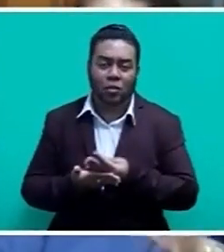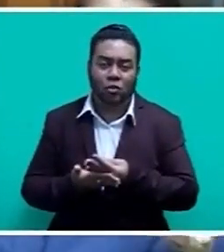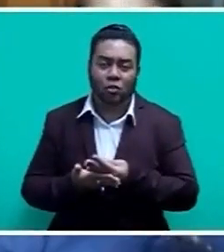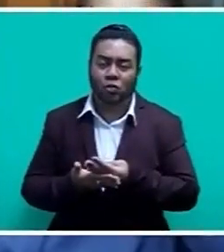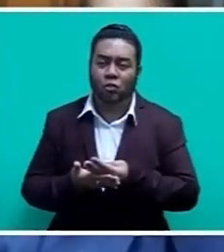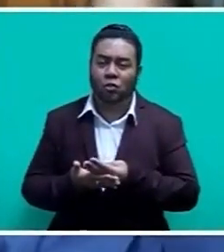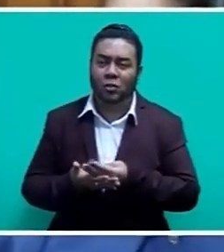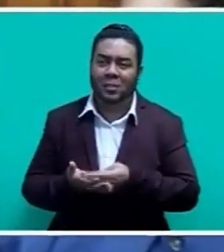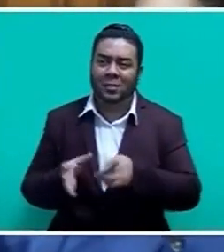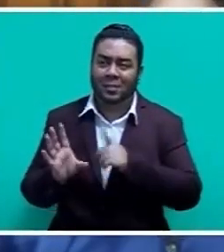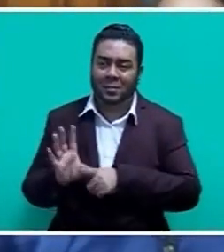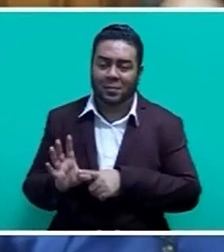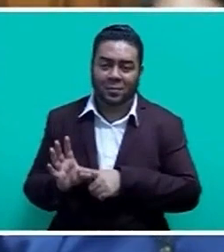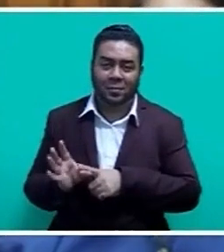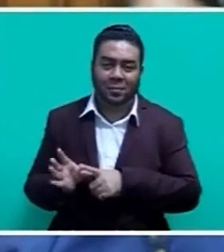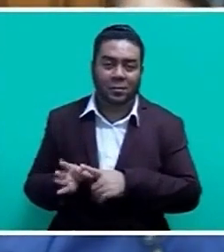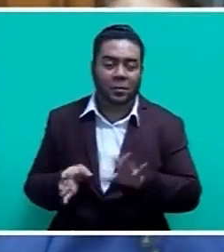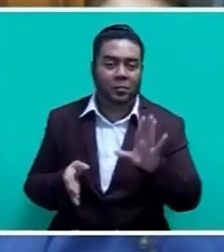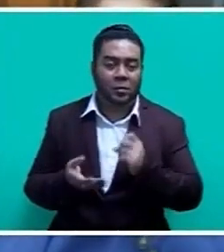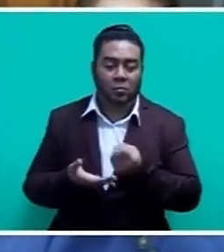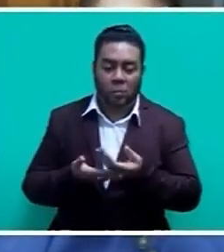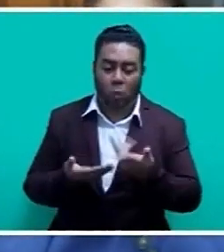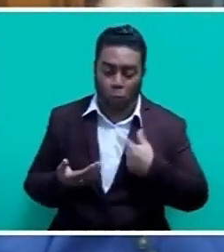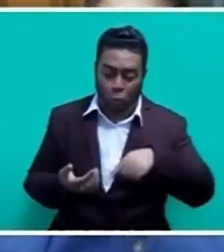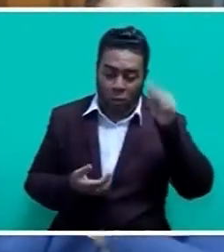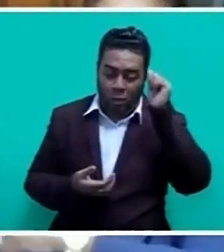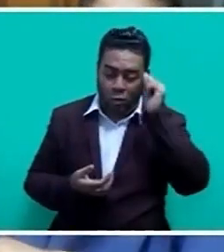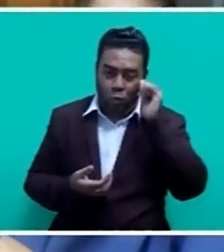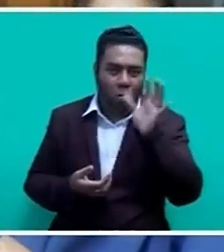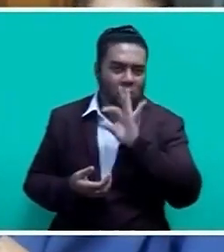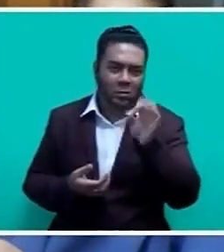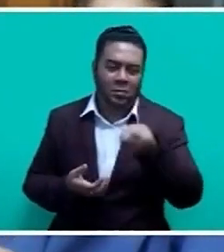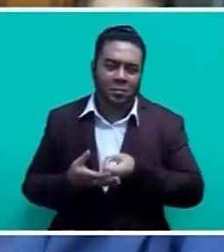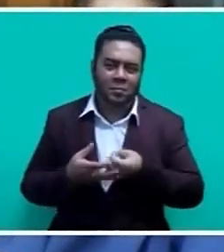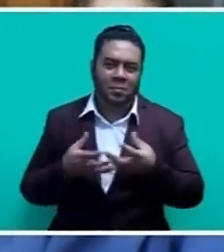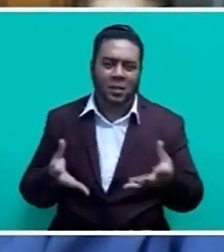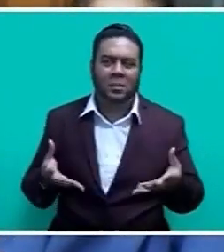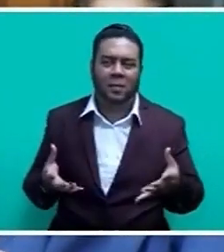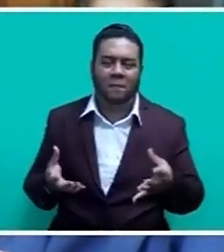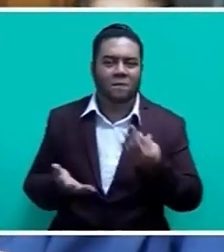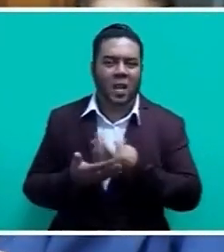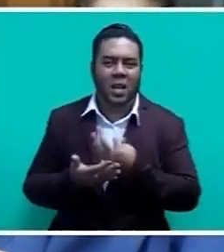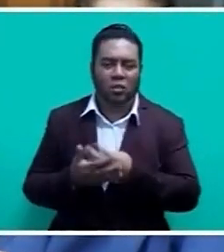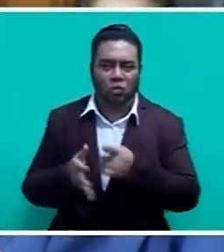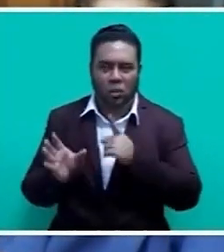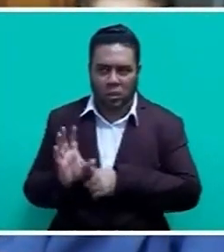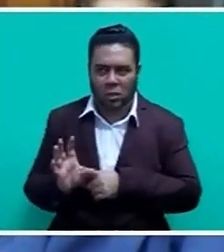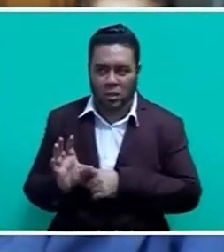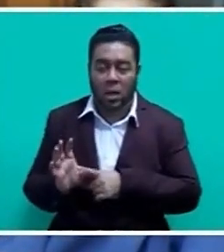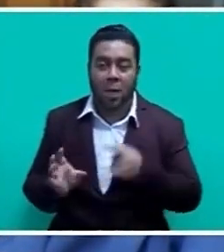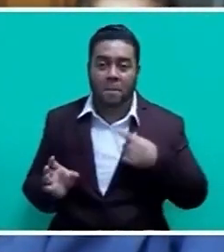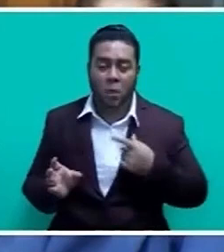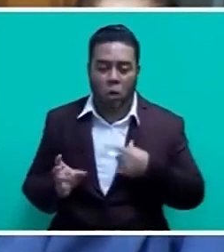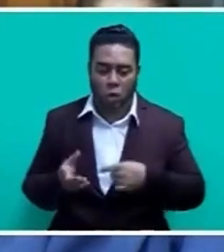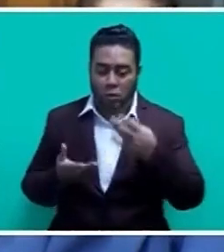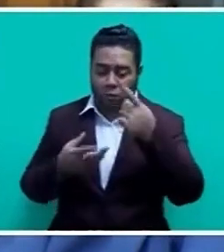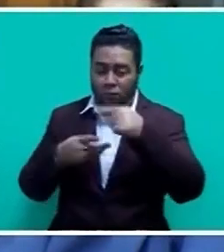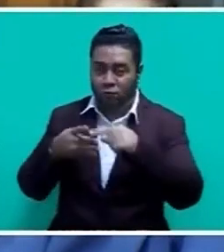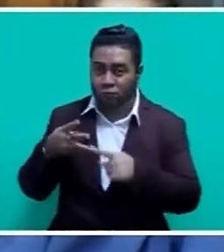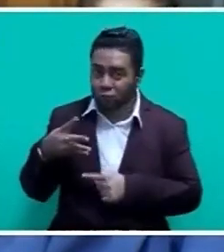the deployment of funds were from allocations that we knew could not be spent within the allocated financial year because of the following